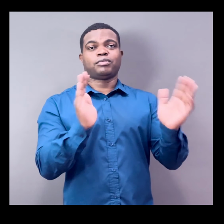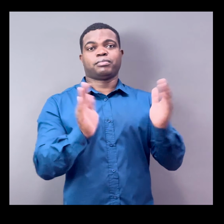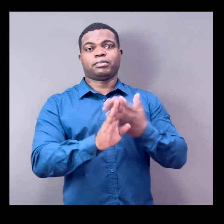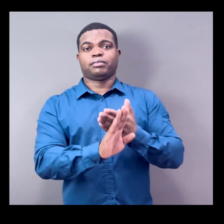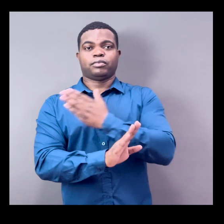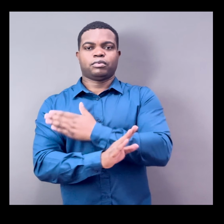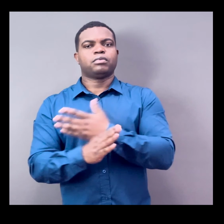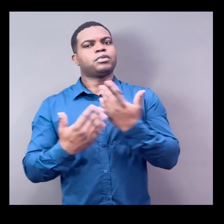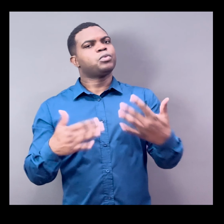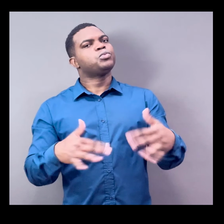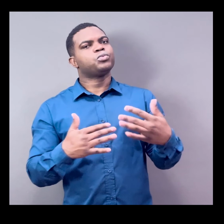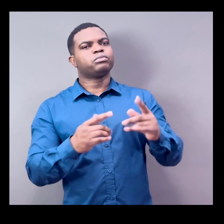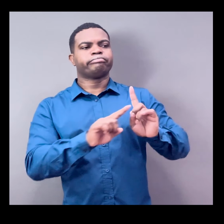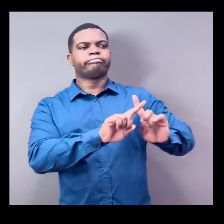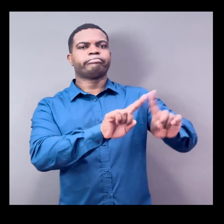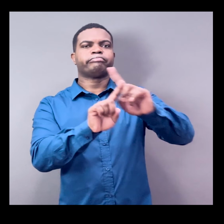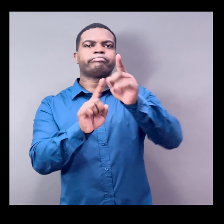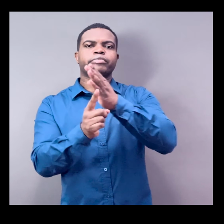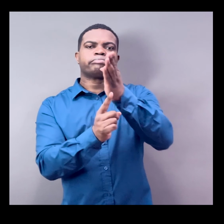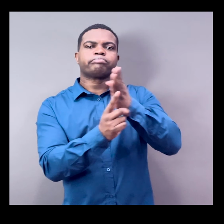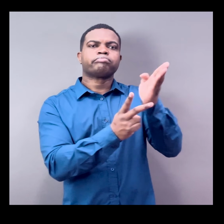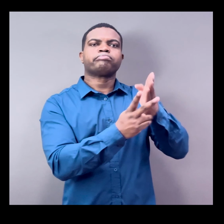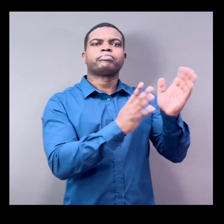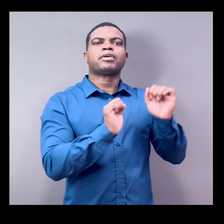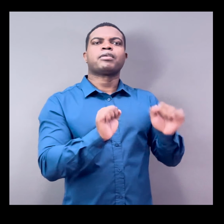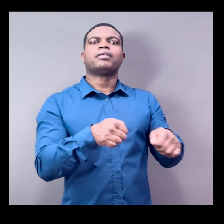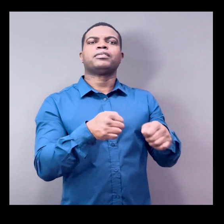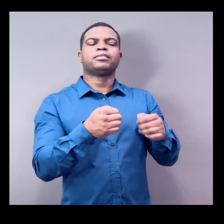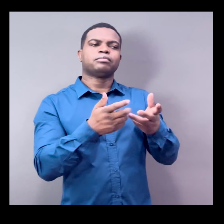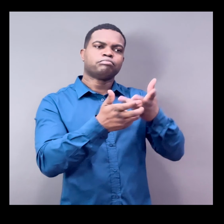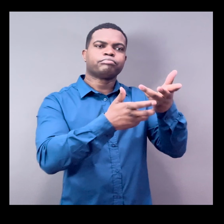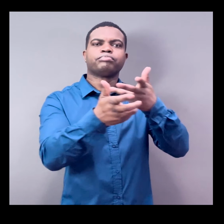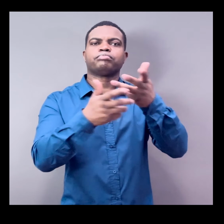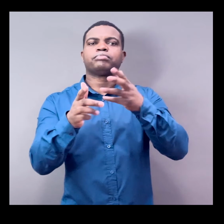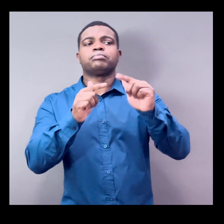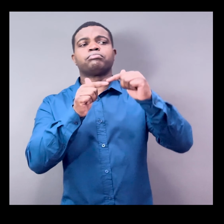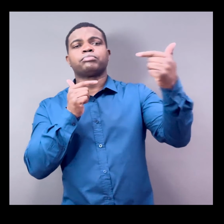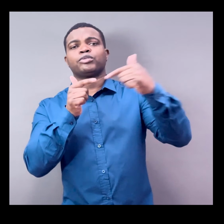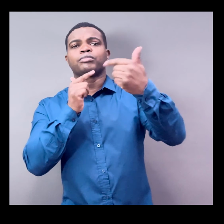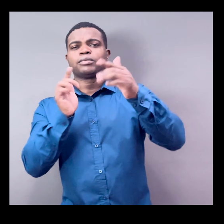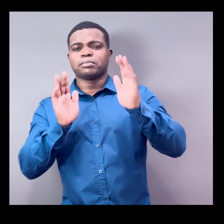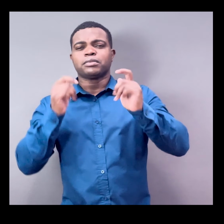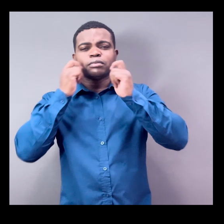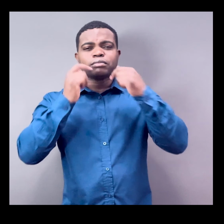engagement. Community engagement has been revolutionized because we now have